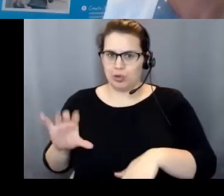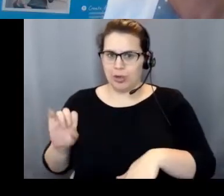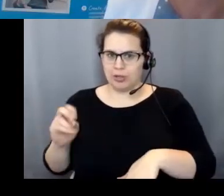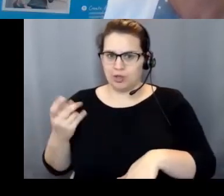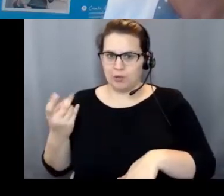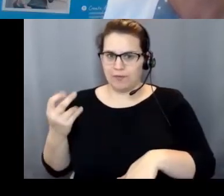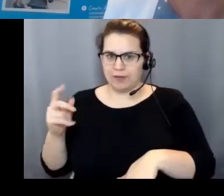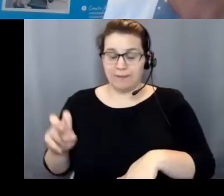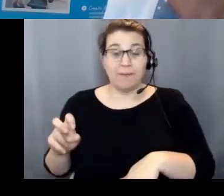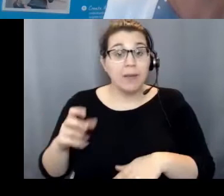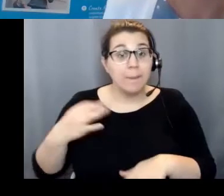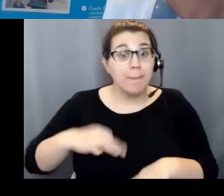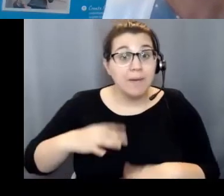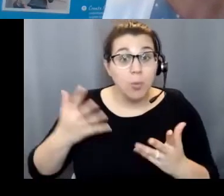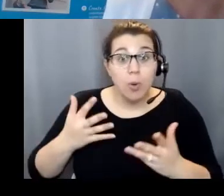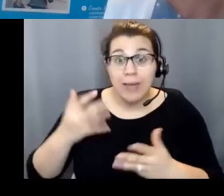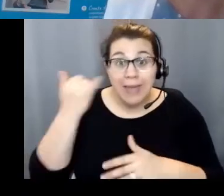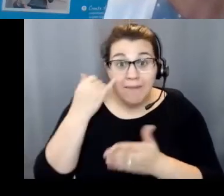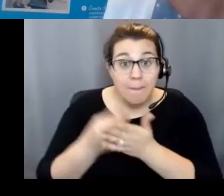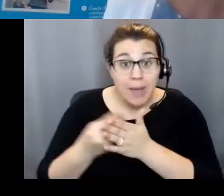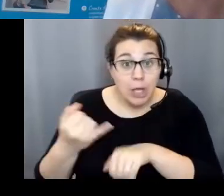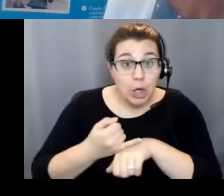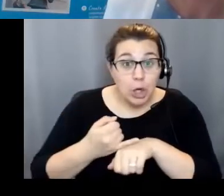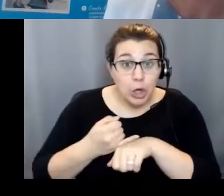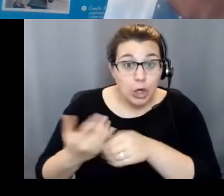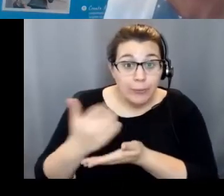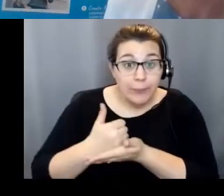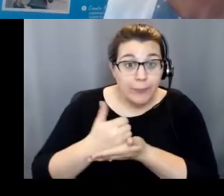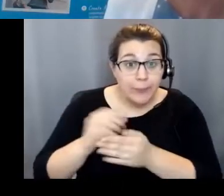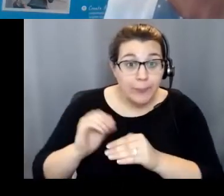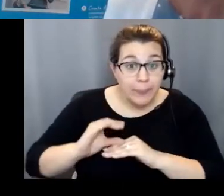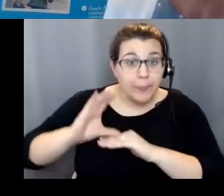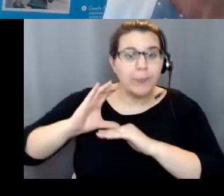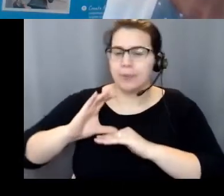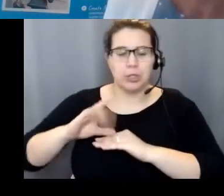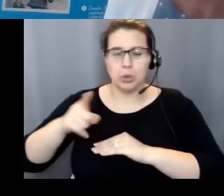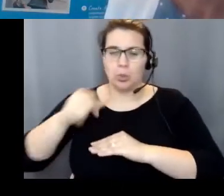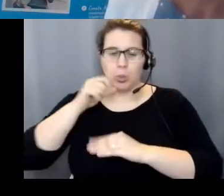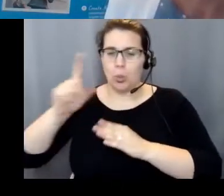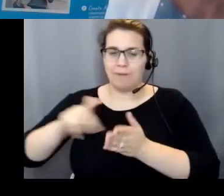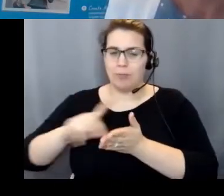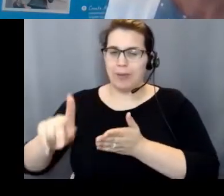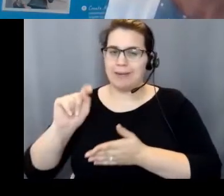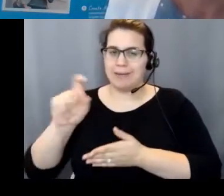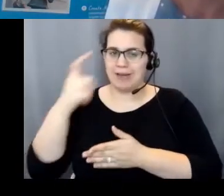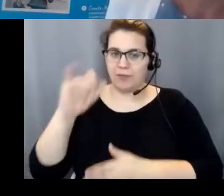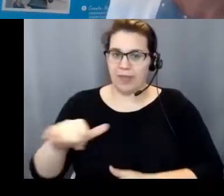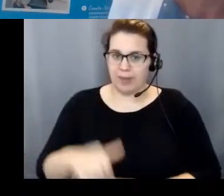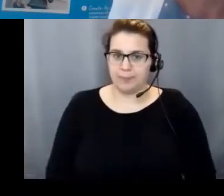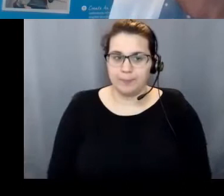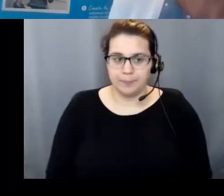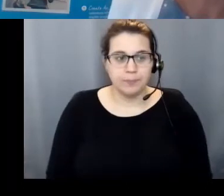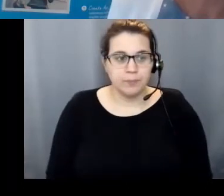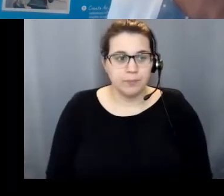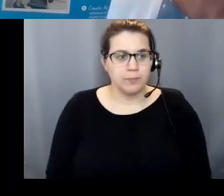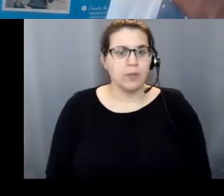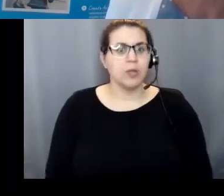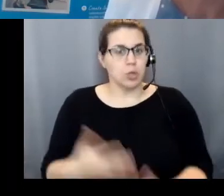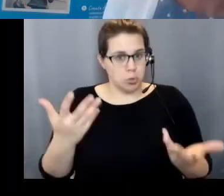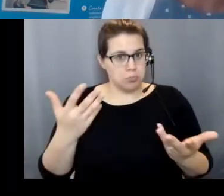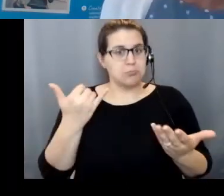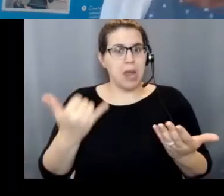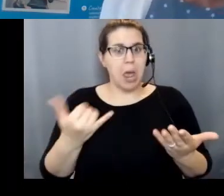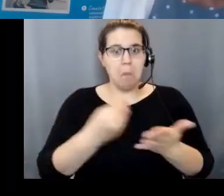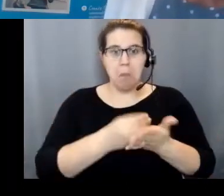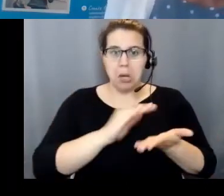not pay taxes on the earnings portion of your investments. So you have money in your account. Now, how do you spend it?